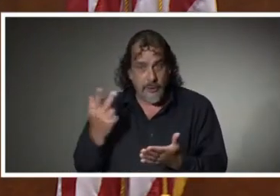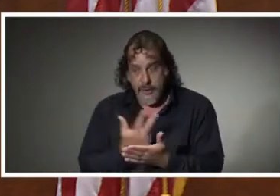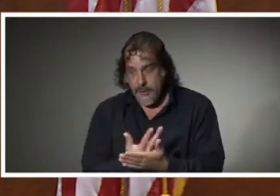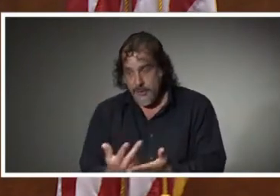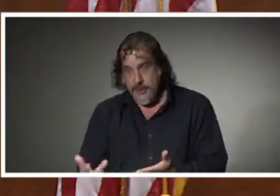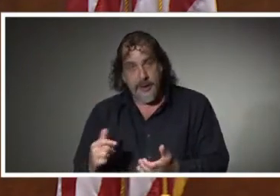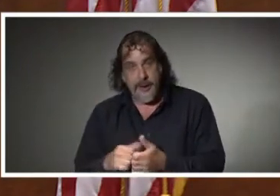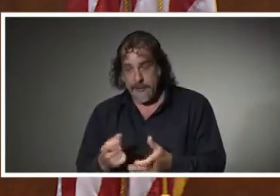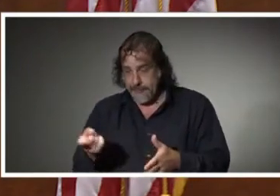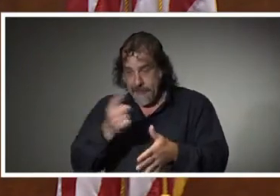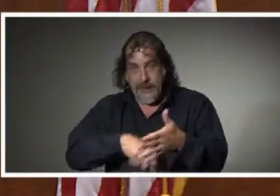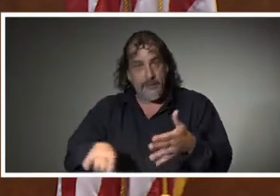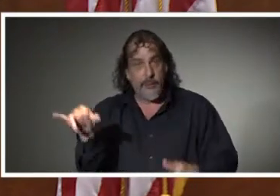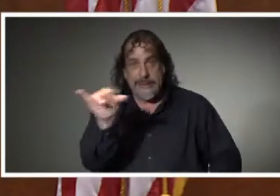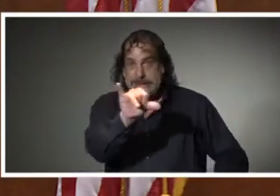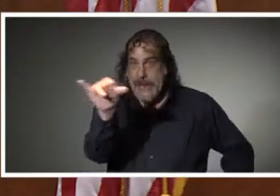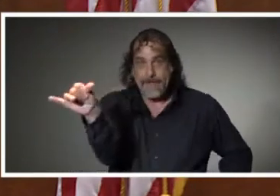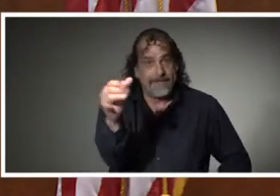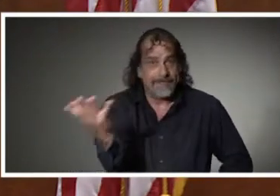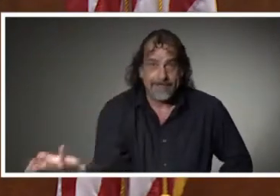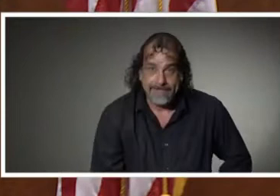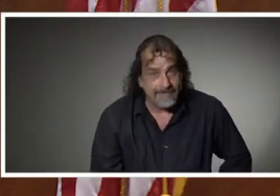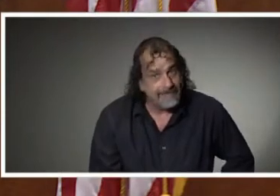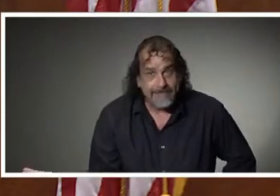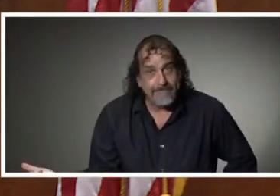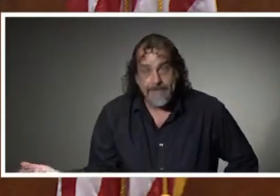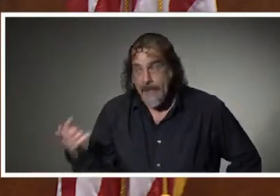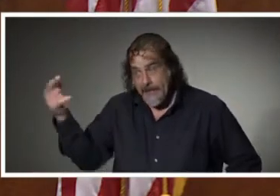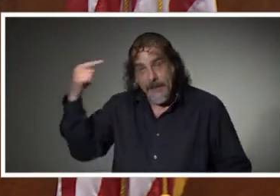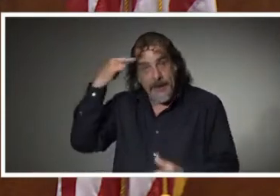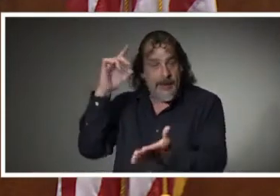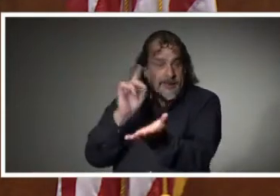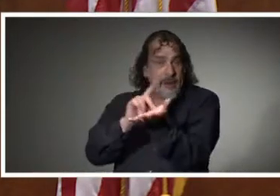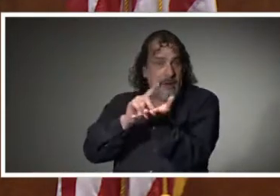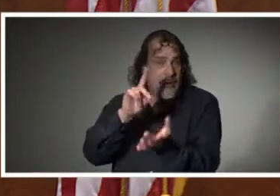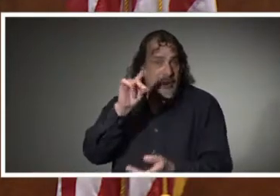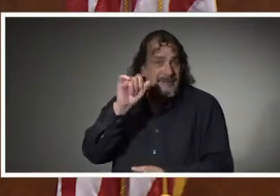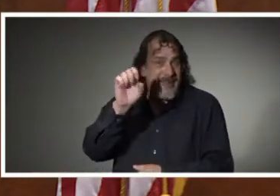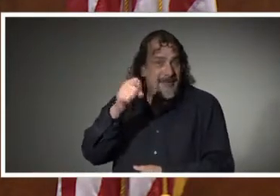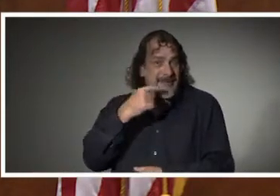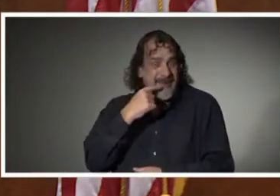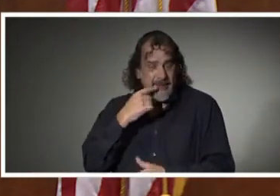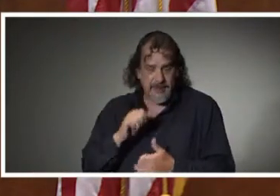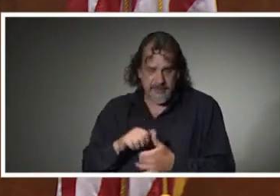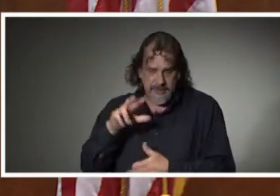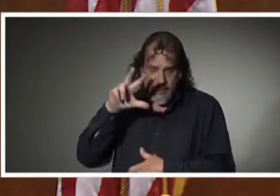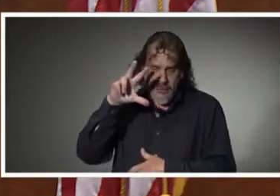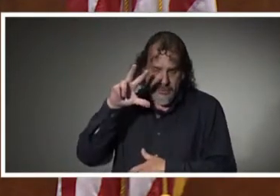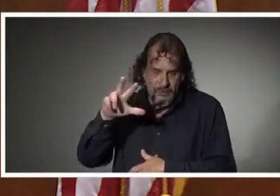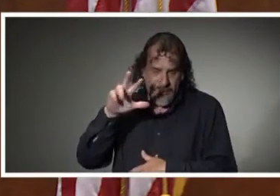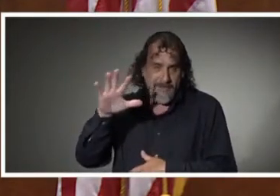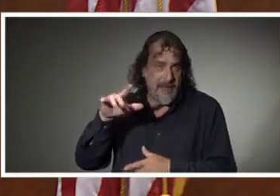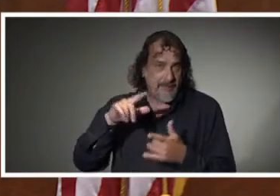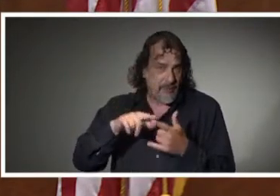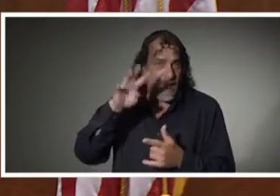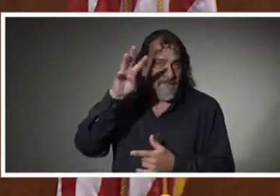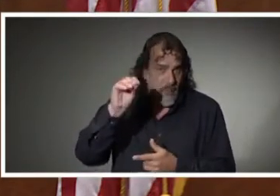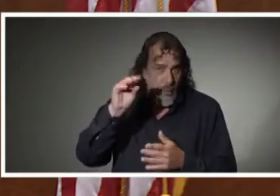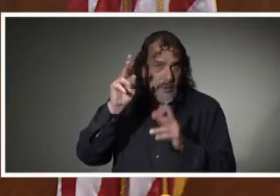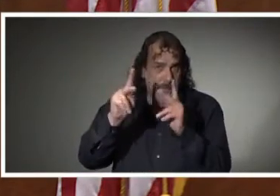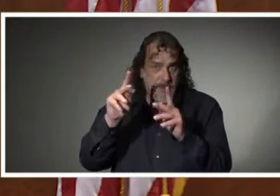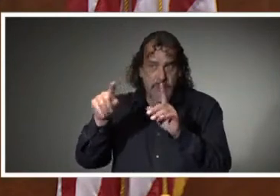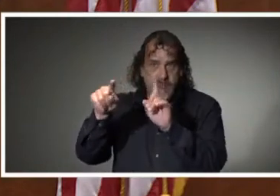that will be true next week. Given that, I believe Dr. Dobbs said earlier, some 35 to 40 individuals have